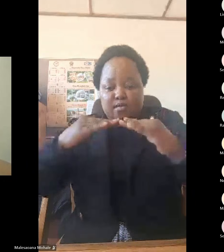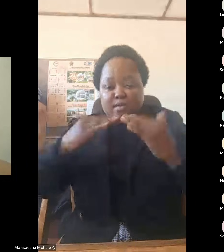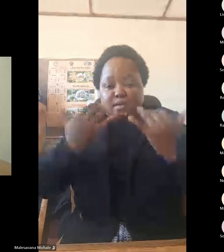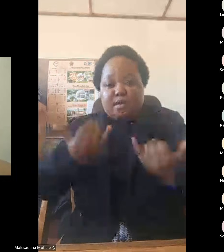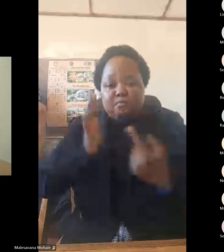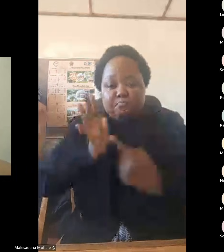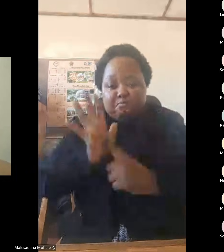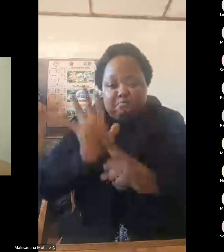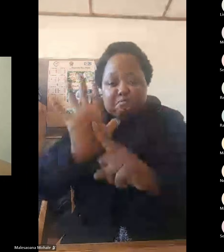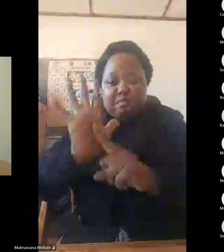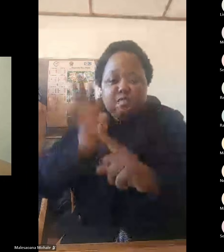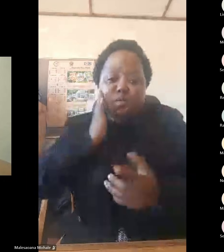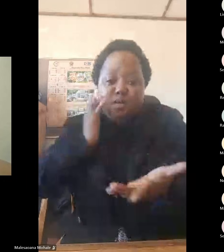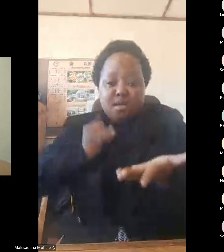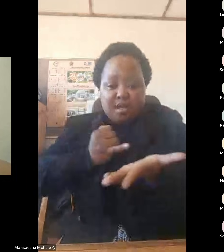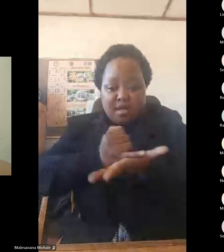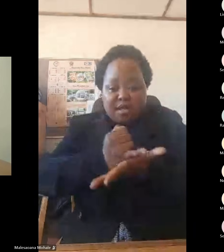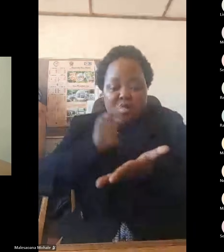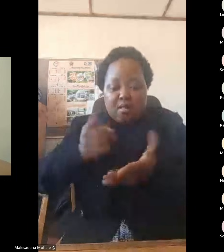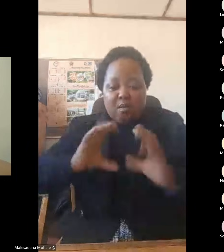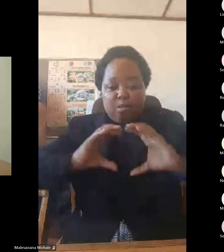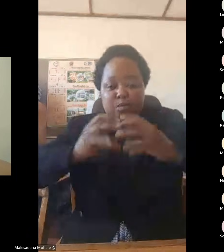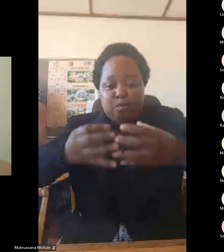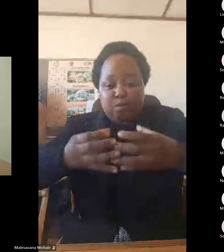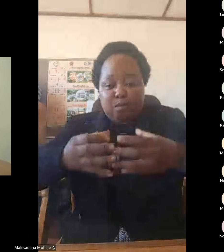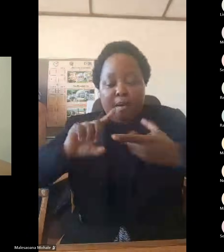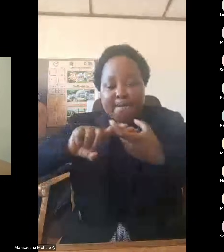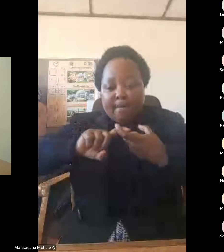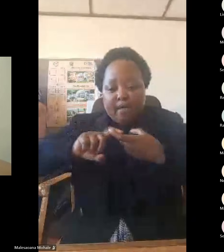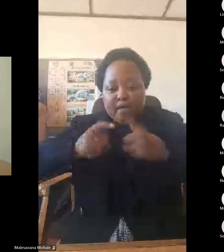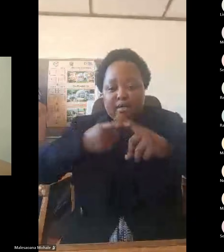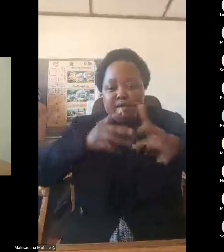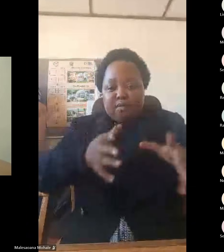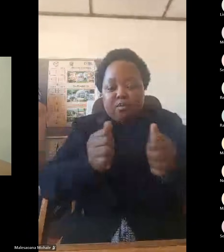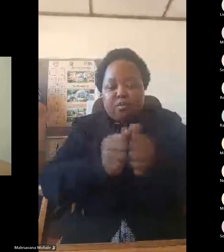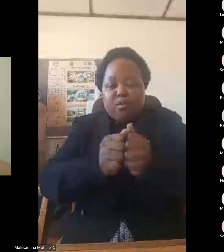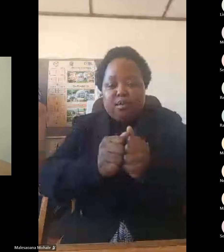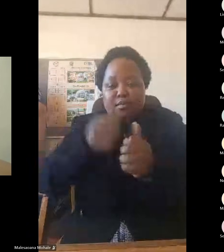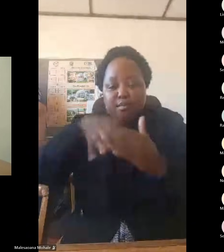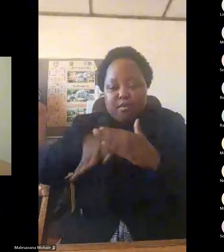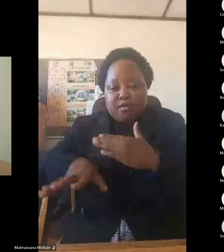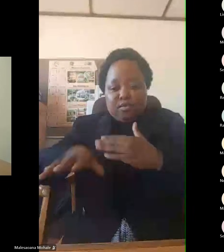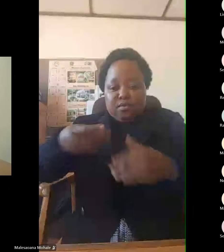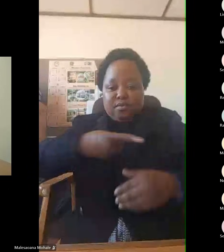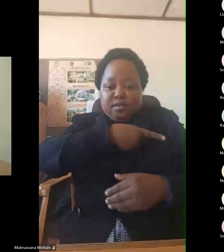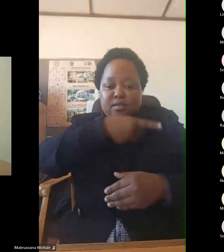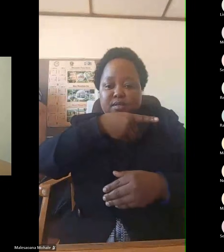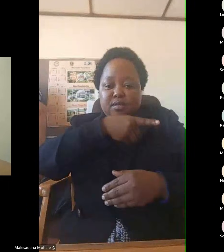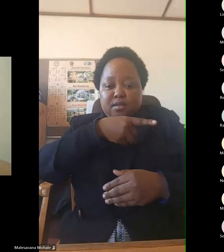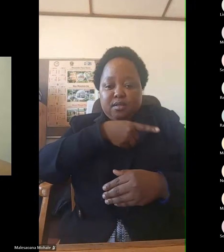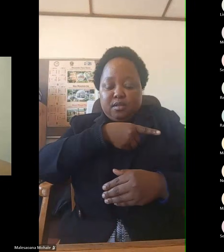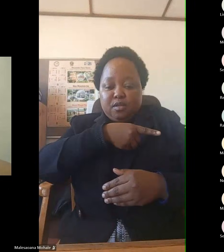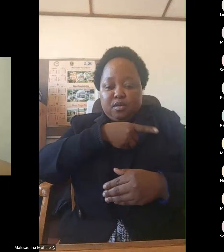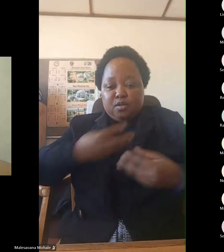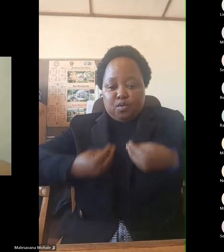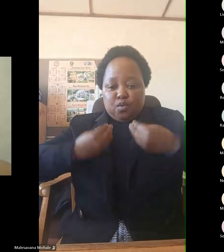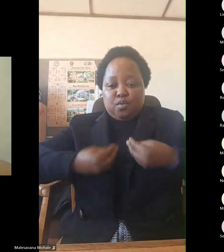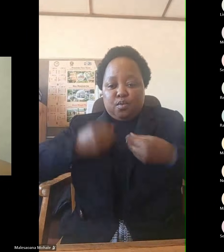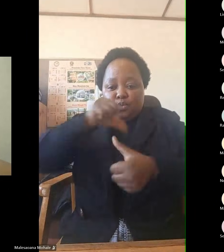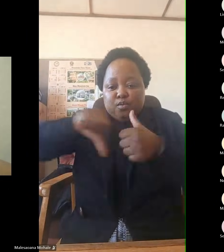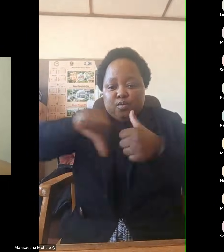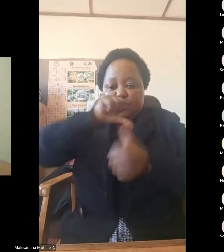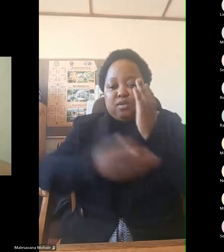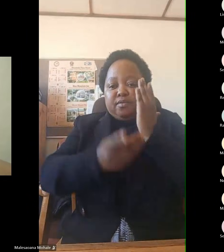the webinar is hosted in partnership with the Ministry of Gender, Youth and Social Development, and we are very grateful for